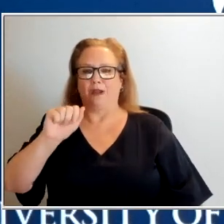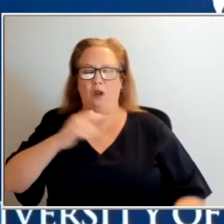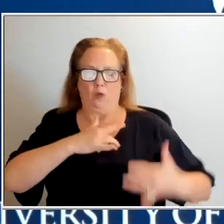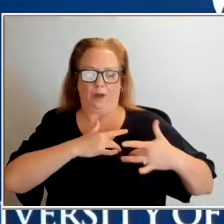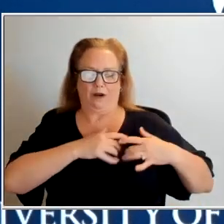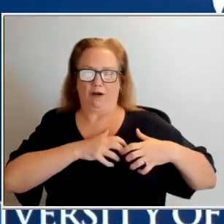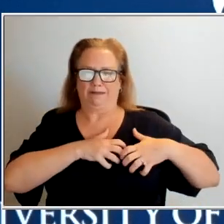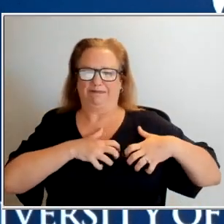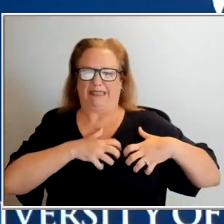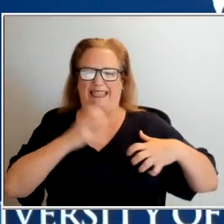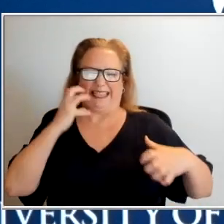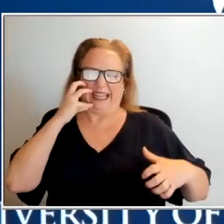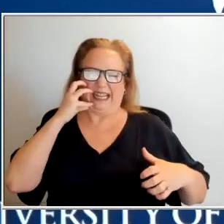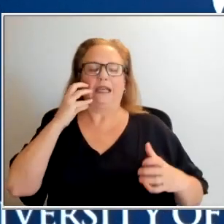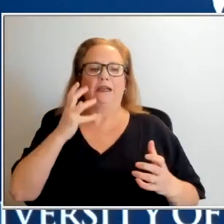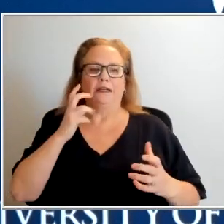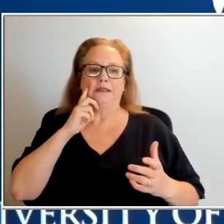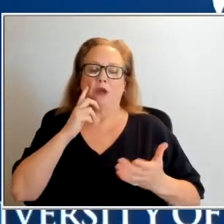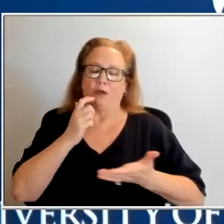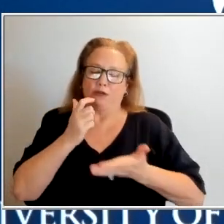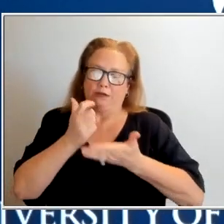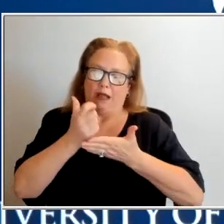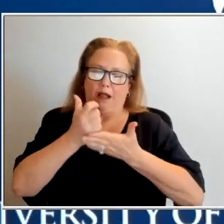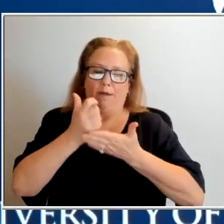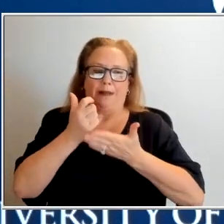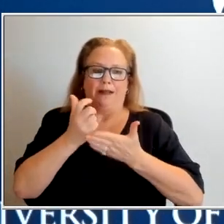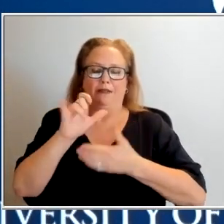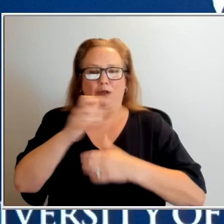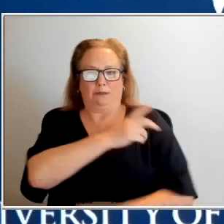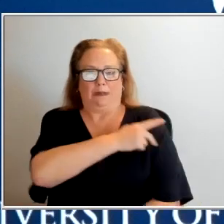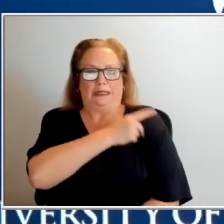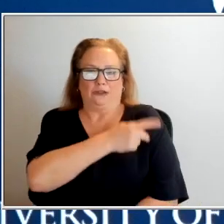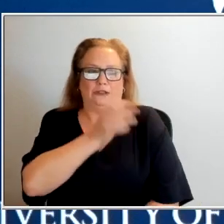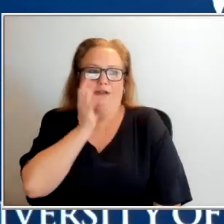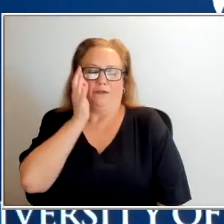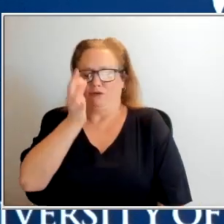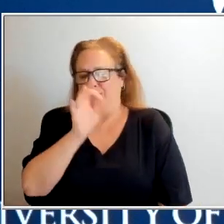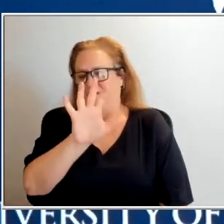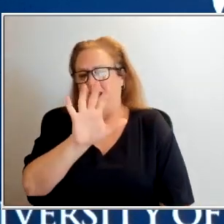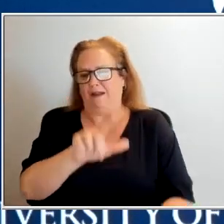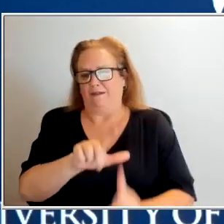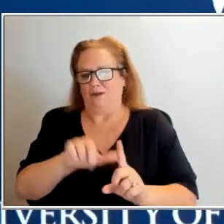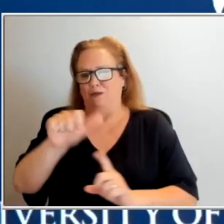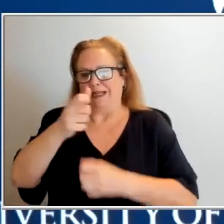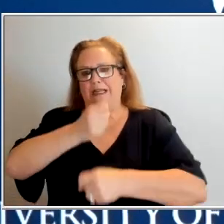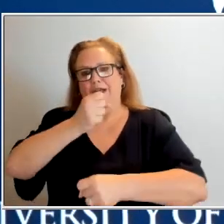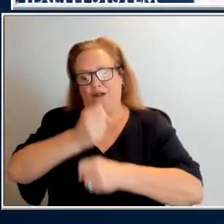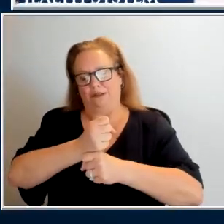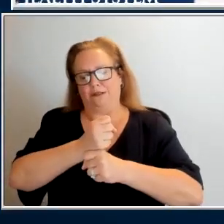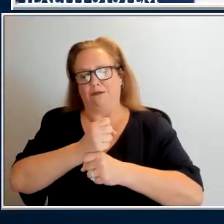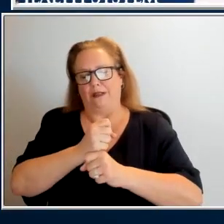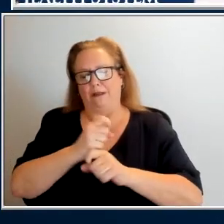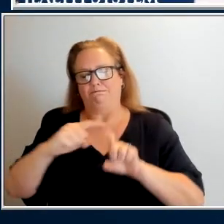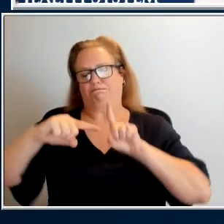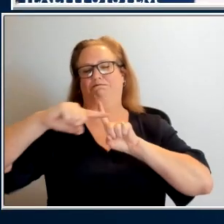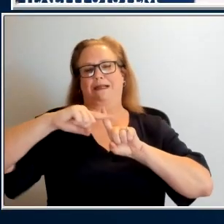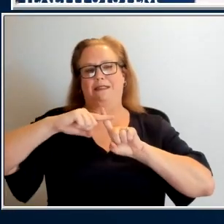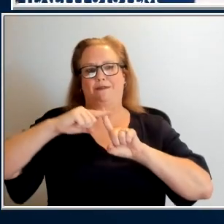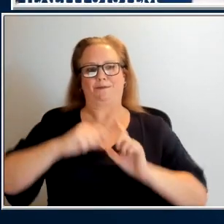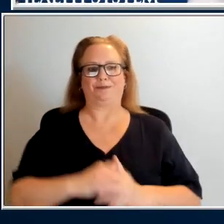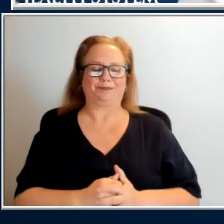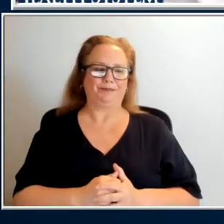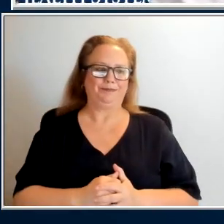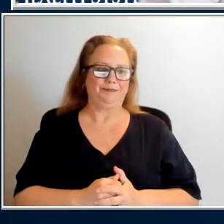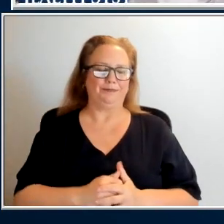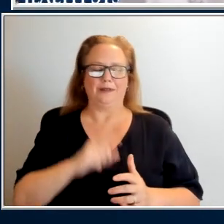be used in these patients. So I think the future in the next 5 to 10 years is very promising. You know, Dr. Gupta, I'm always